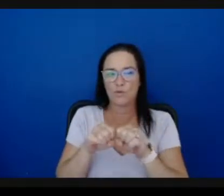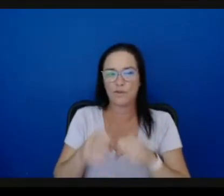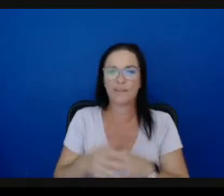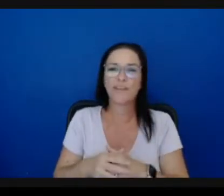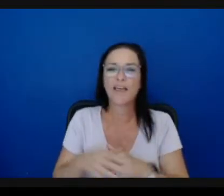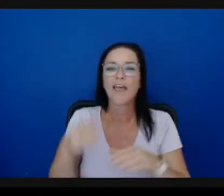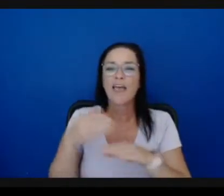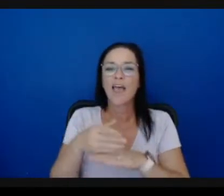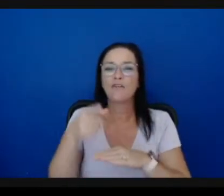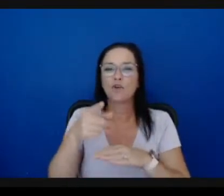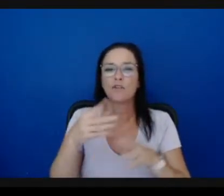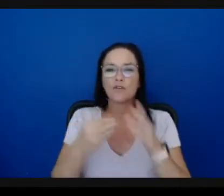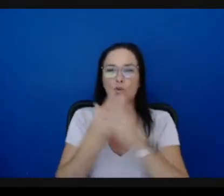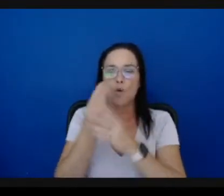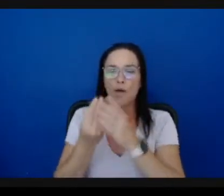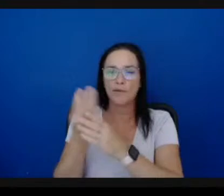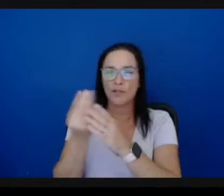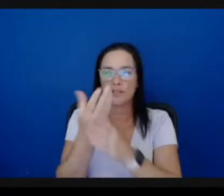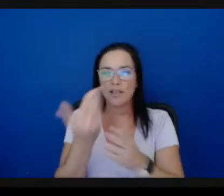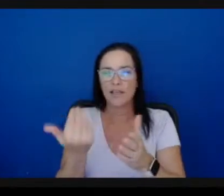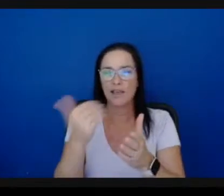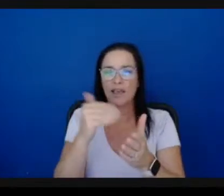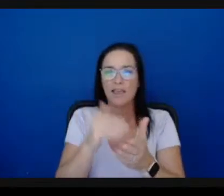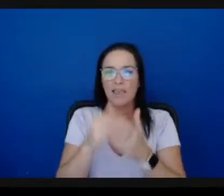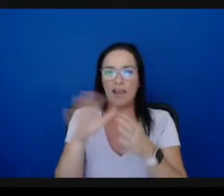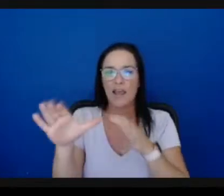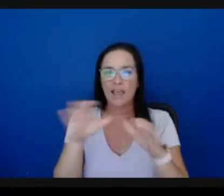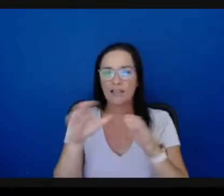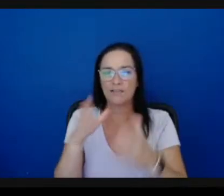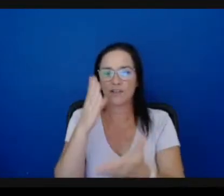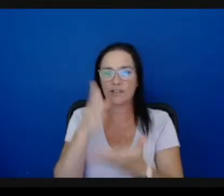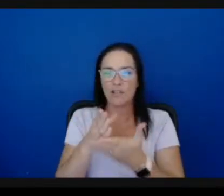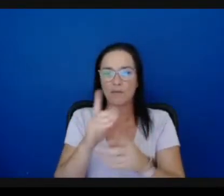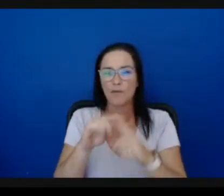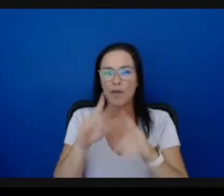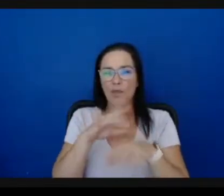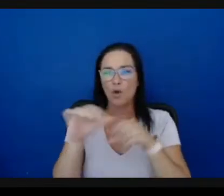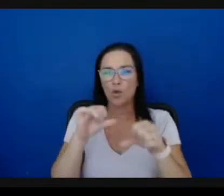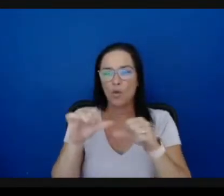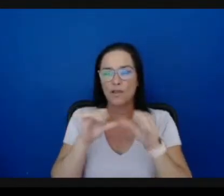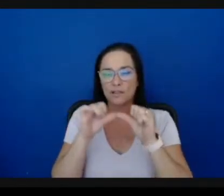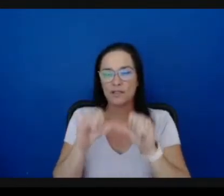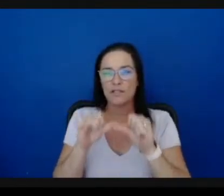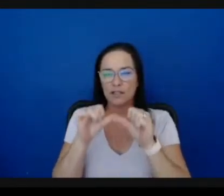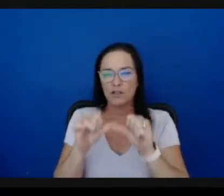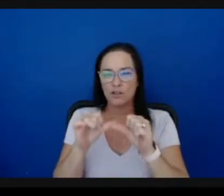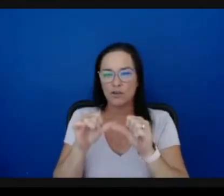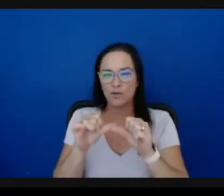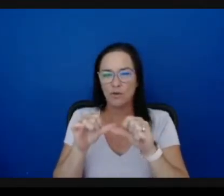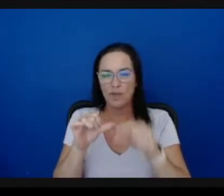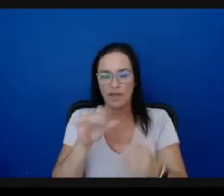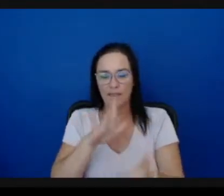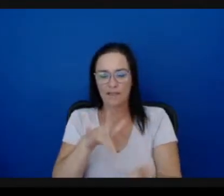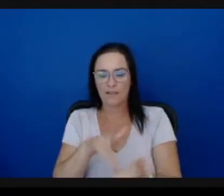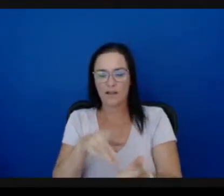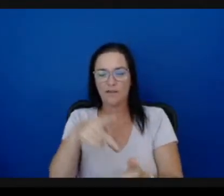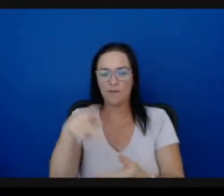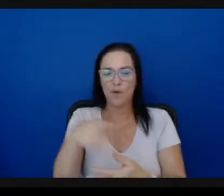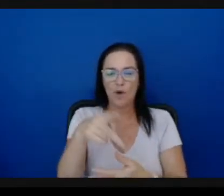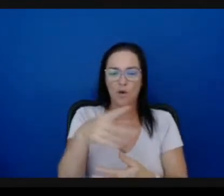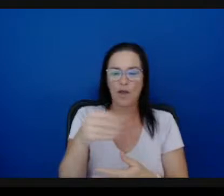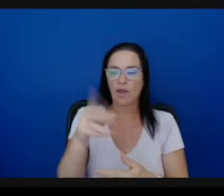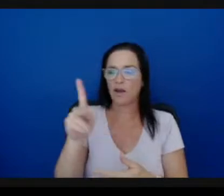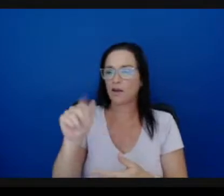eruptions, again activity ceased, but earthquakes continued, centering in the area between Pahoa and